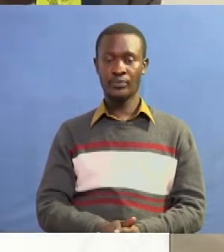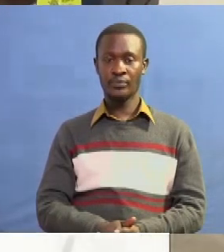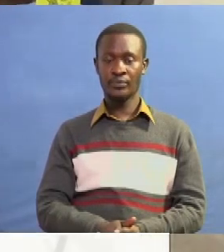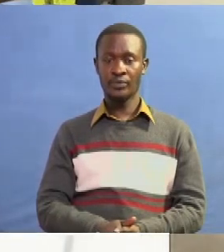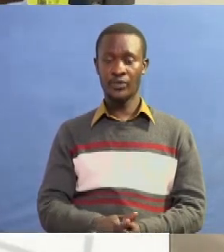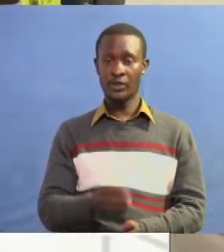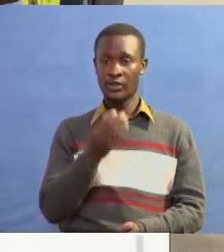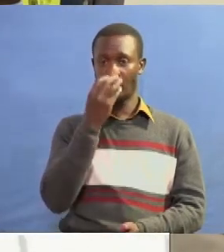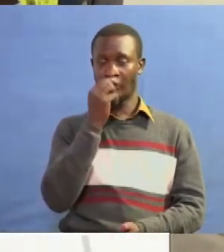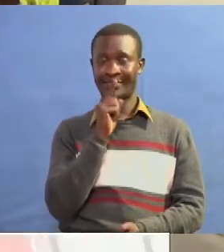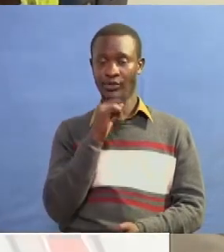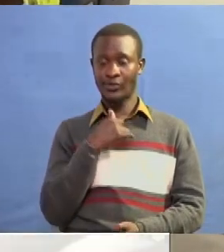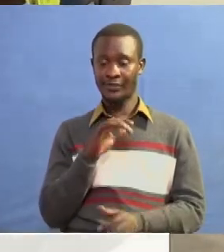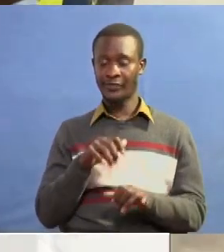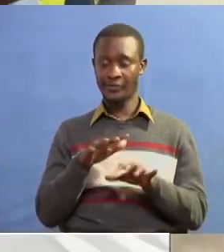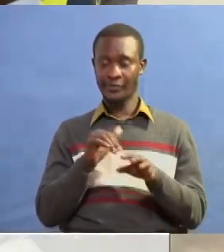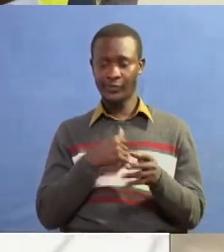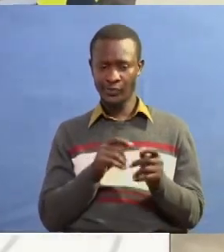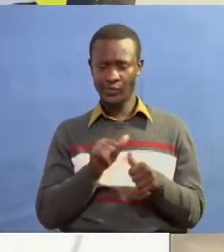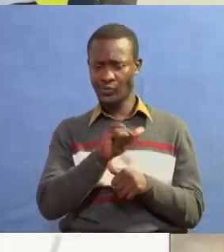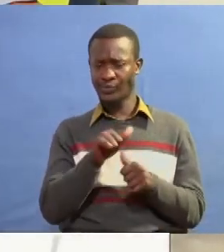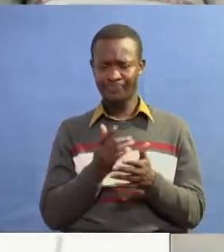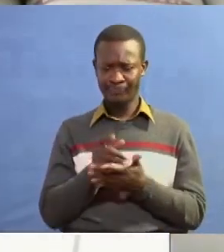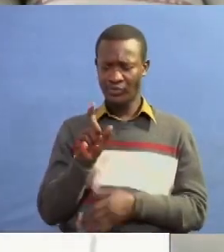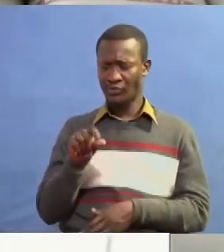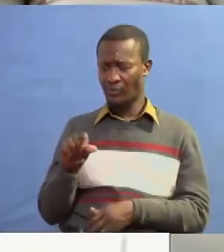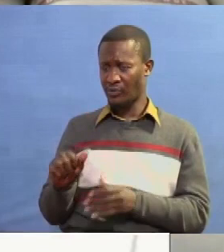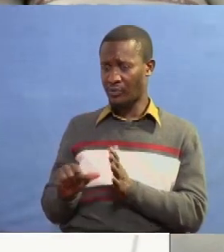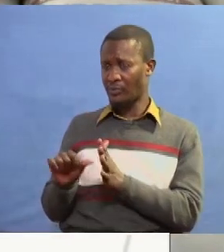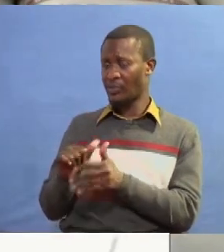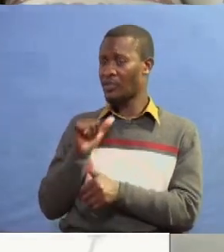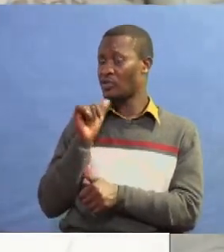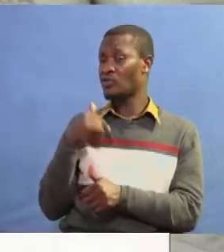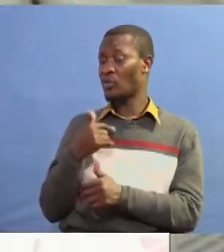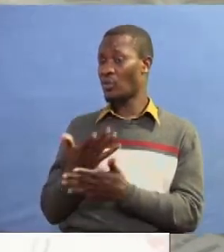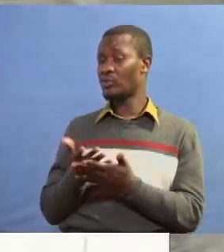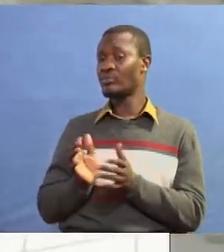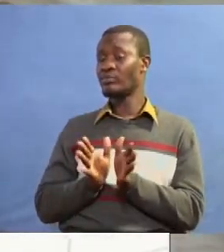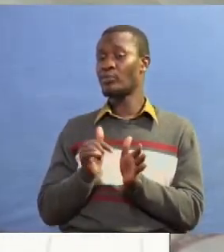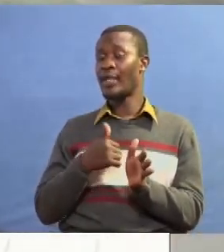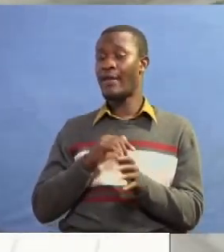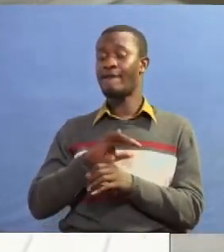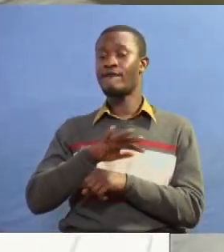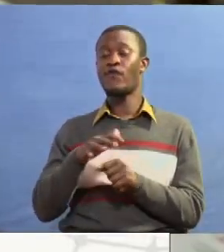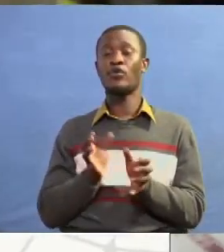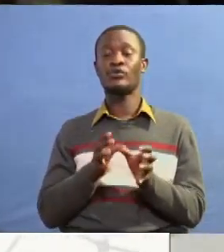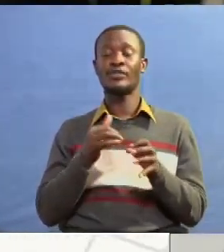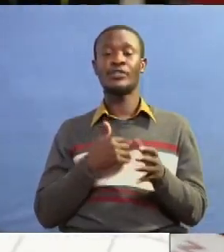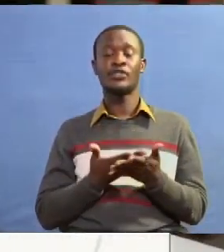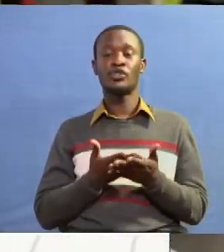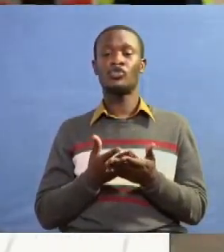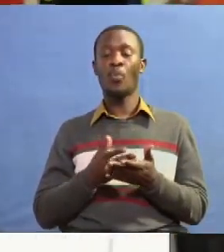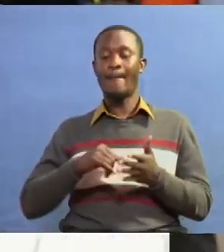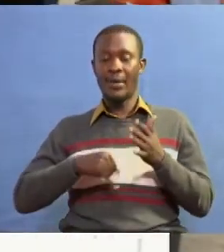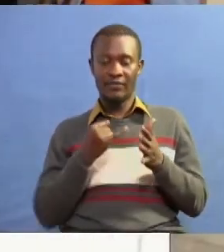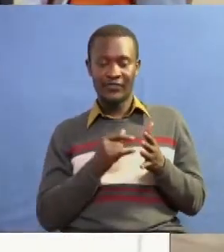Ruto has assured farmers that he will solve the fertilizer saga, noting that among the four companies contracted to manufacture